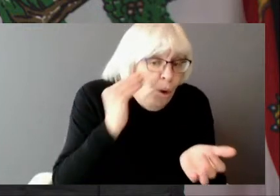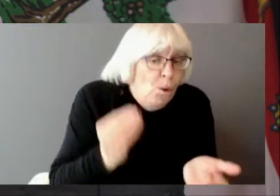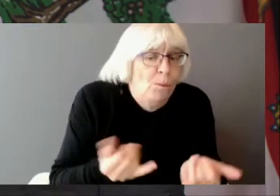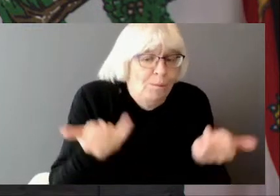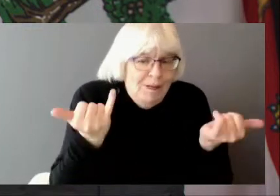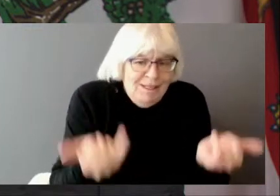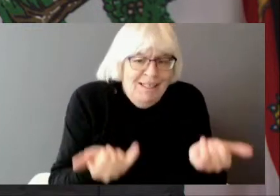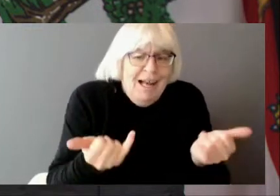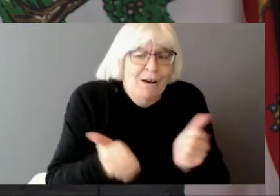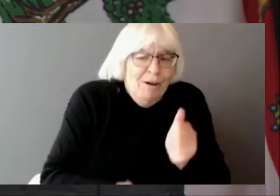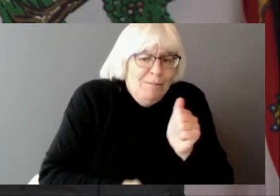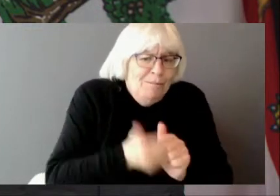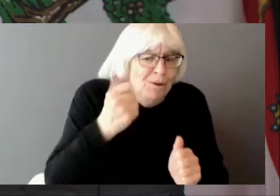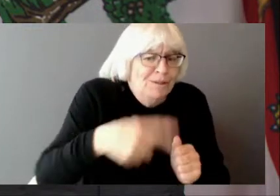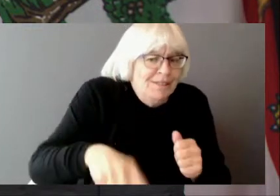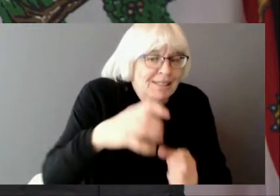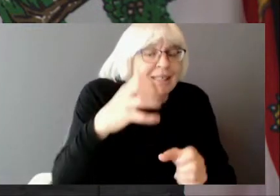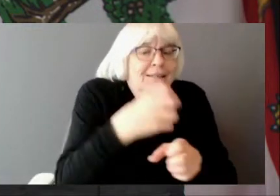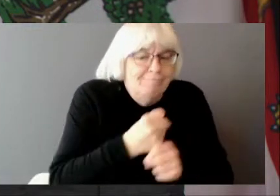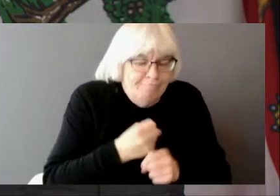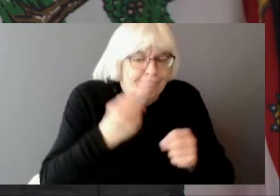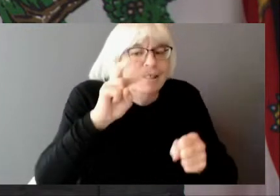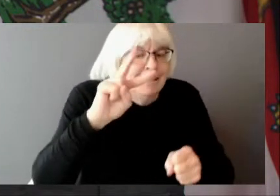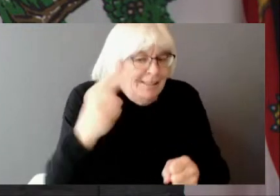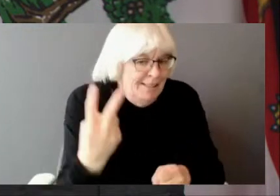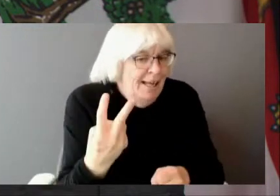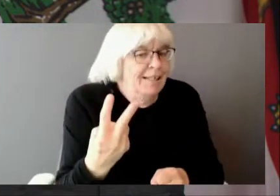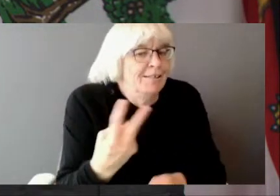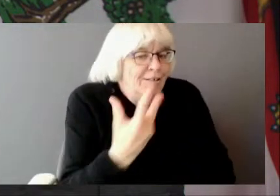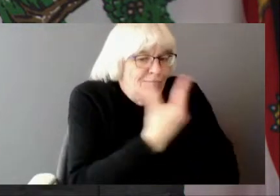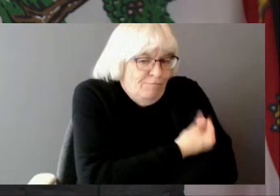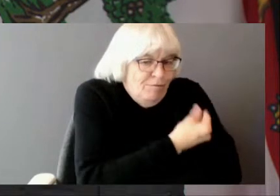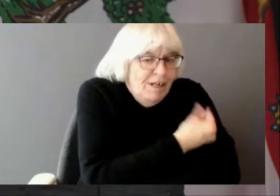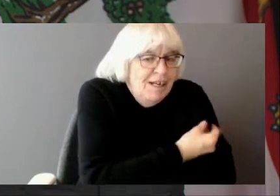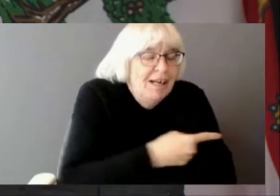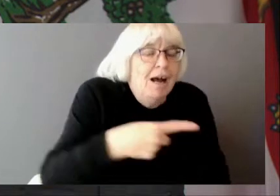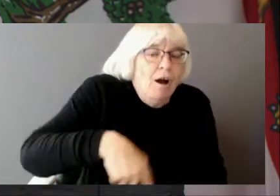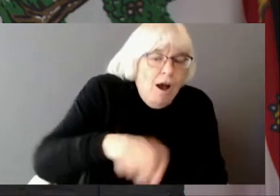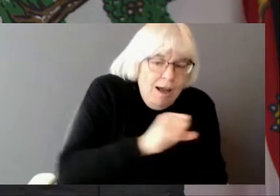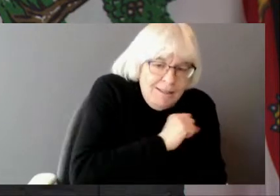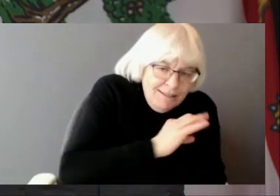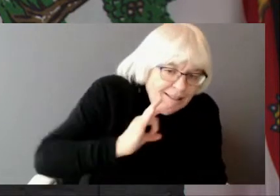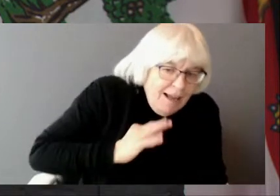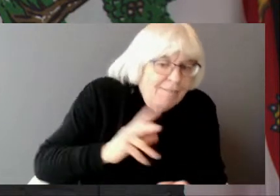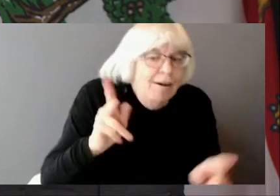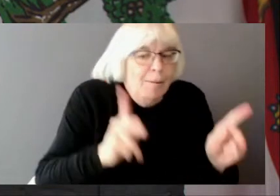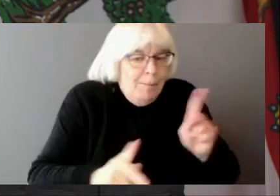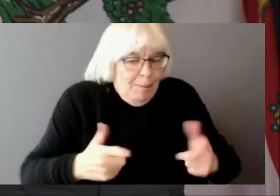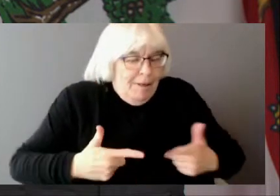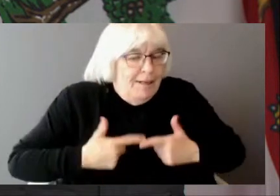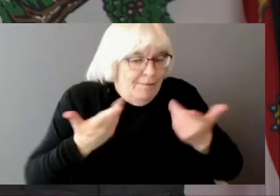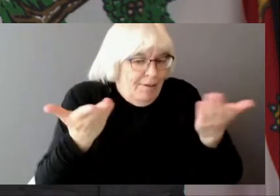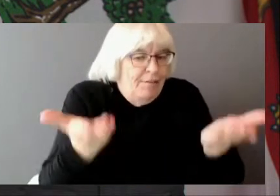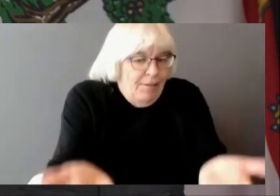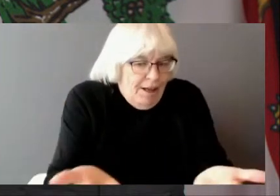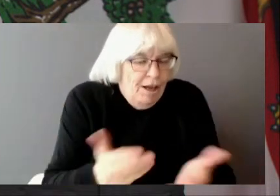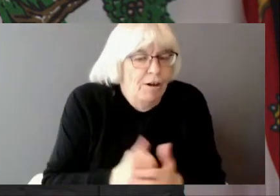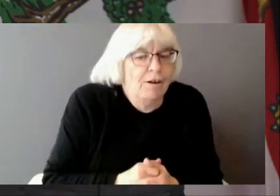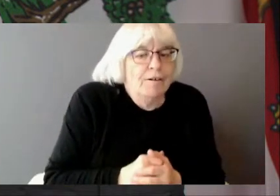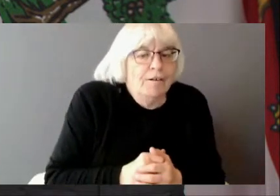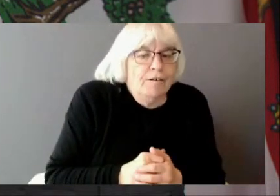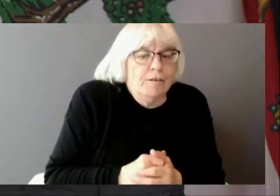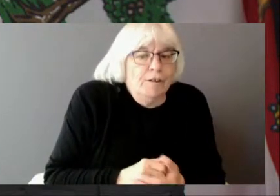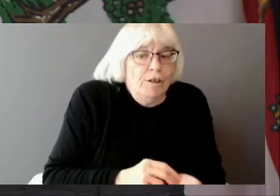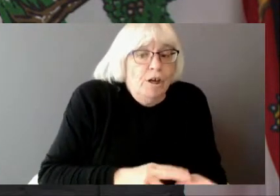of COVID vaccine for their staff and residents, and second dose clinics for the vaccine continue for those in community care